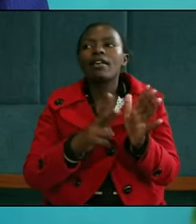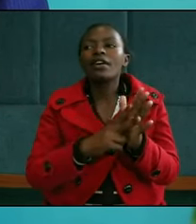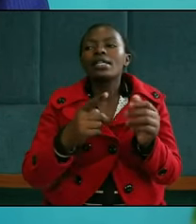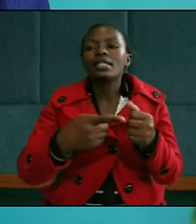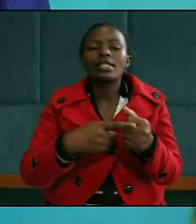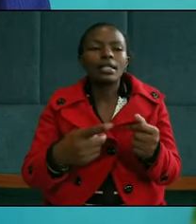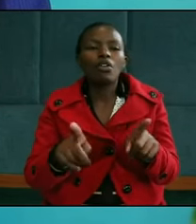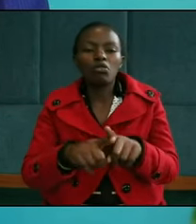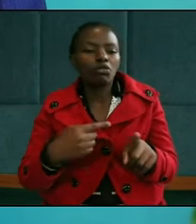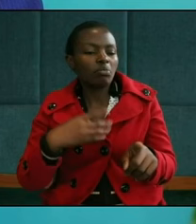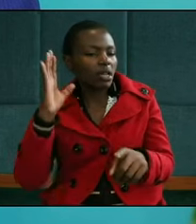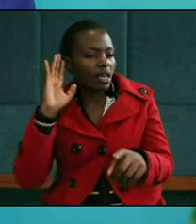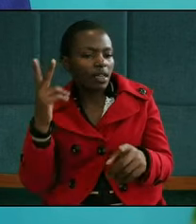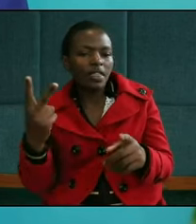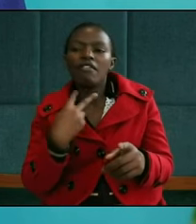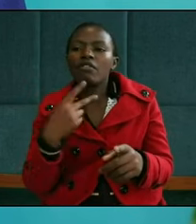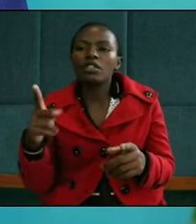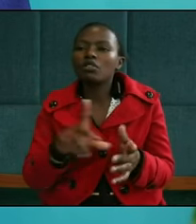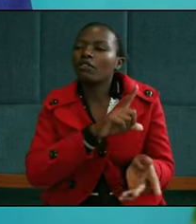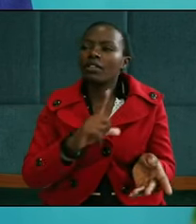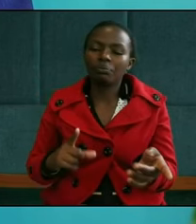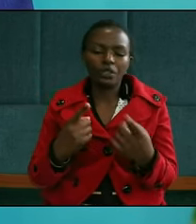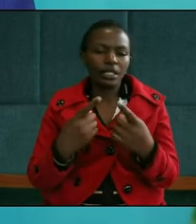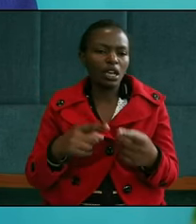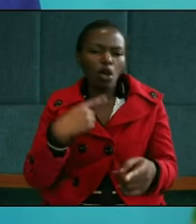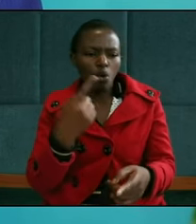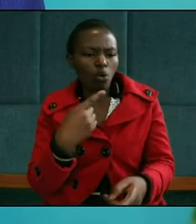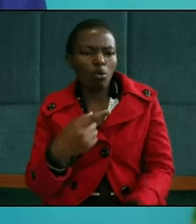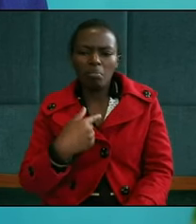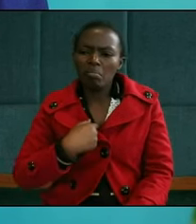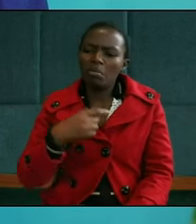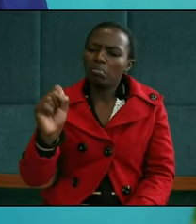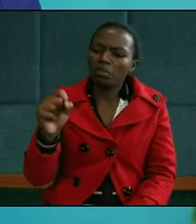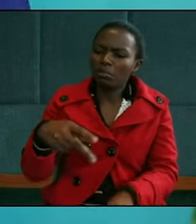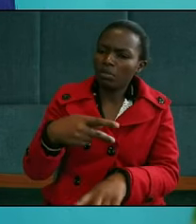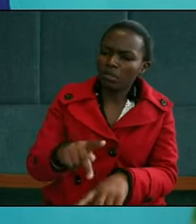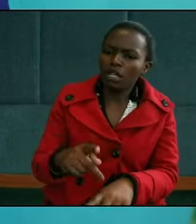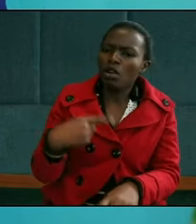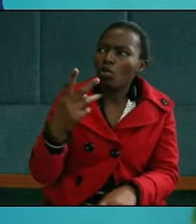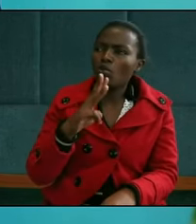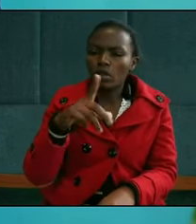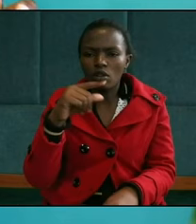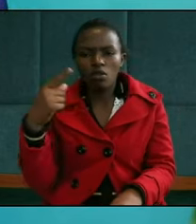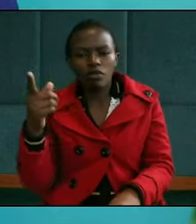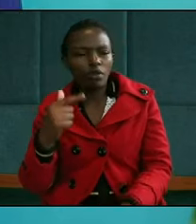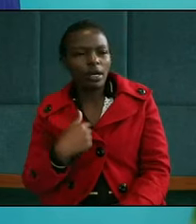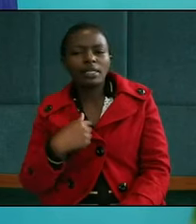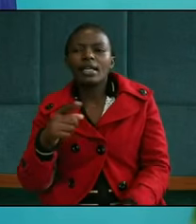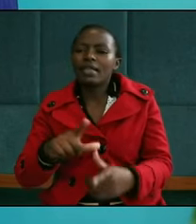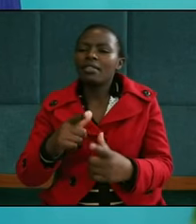of the Lord saying, whom shall I send, and who will go for us? Then I said, here am